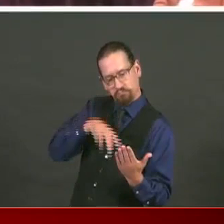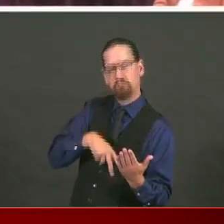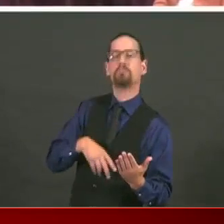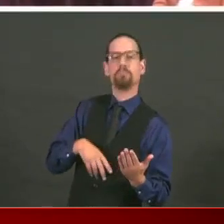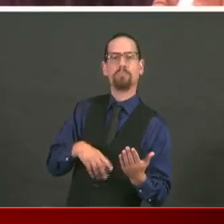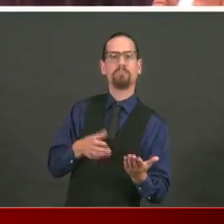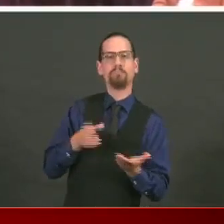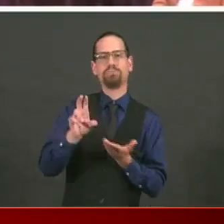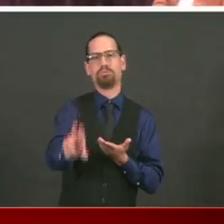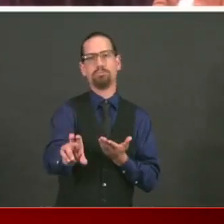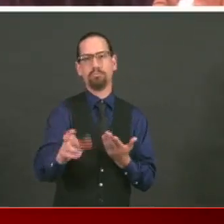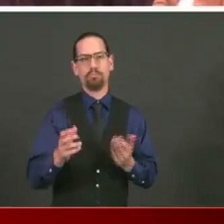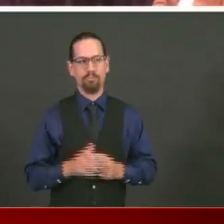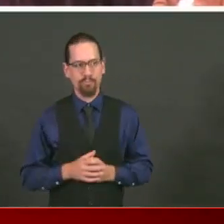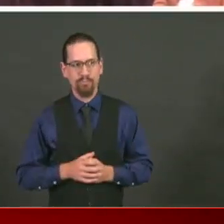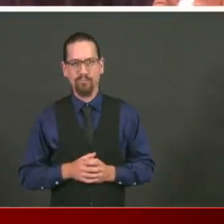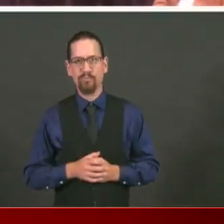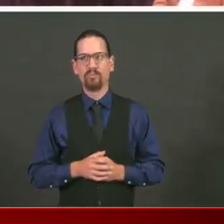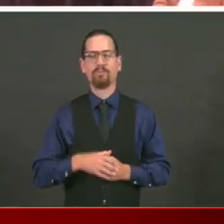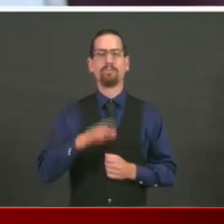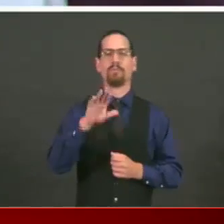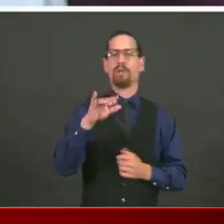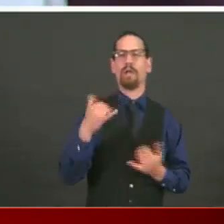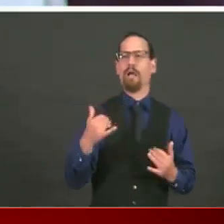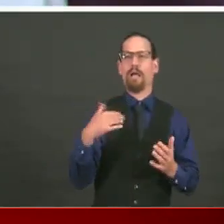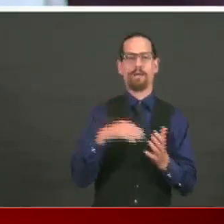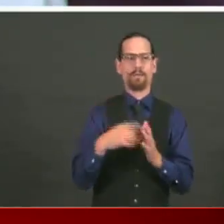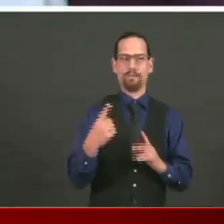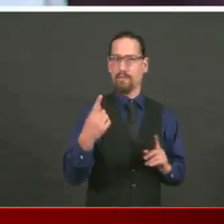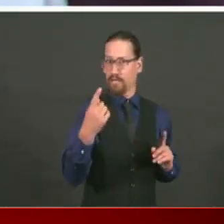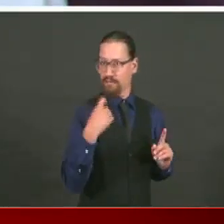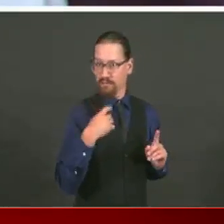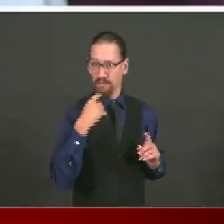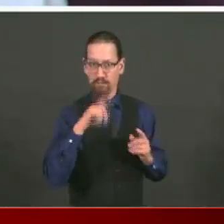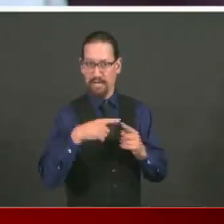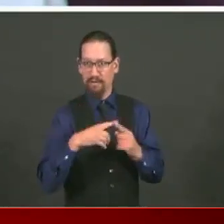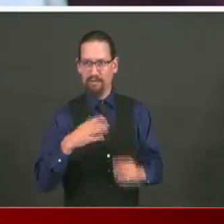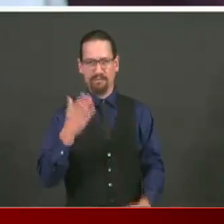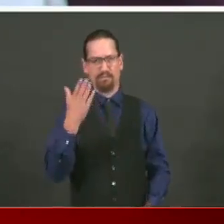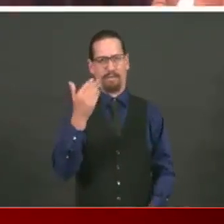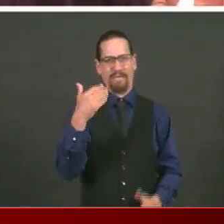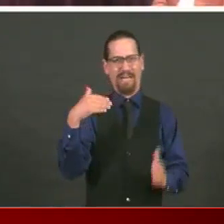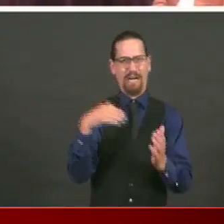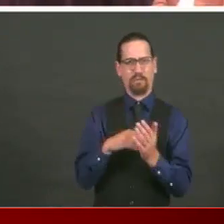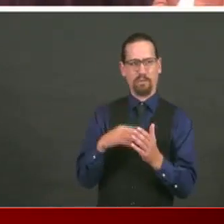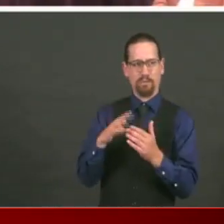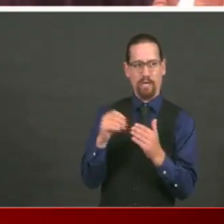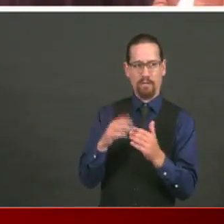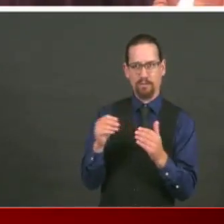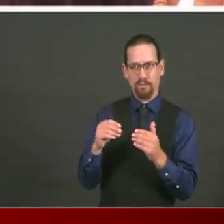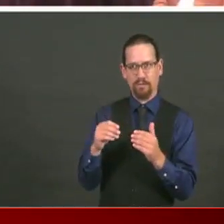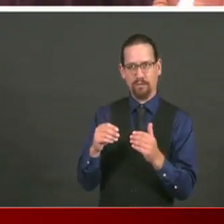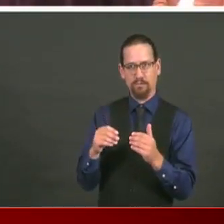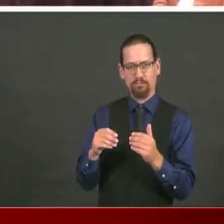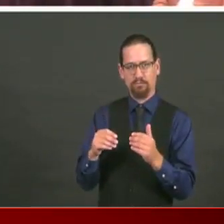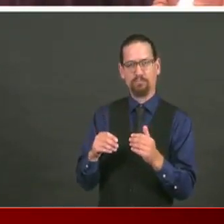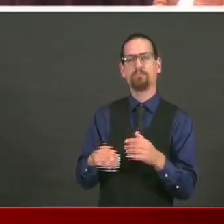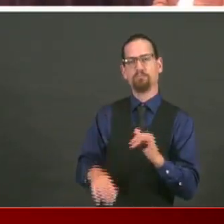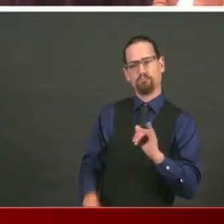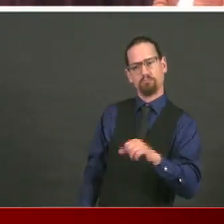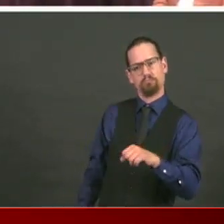regardless of what your need is? It is a maximum of 15,000 in this route. Okay. So you're talking about a ranking system. They have to